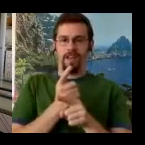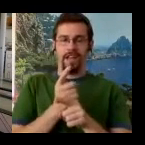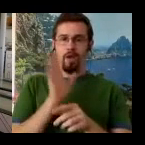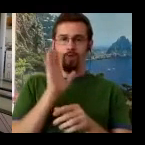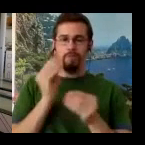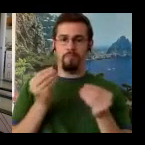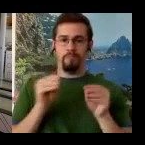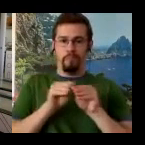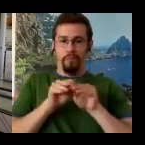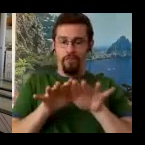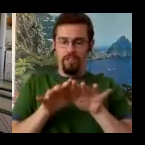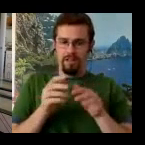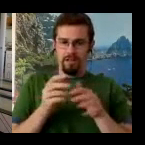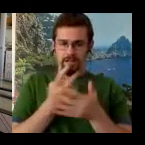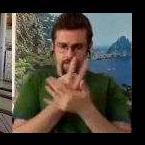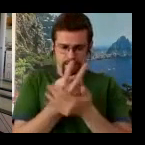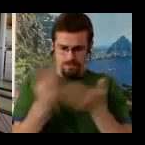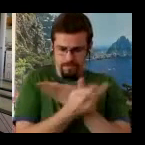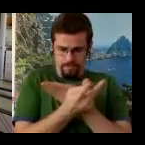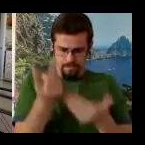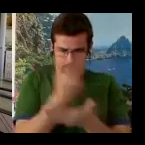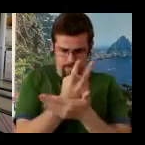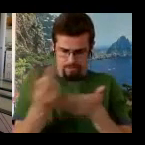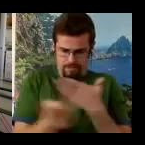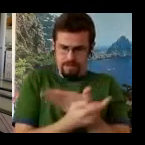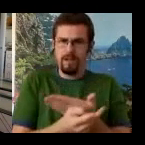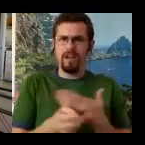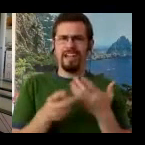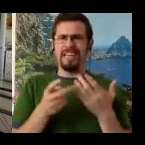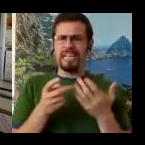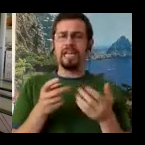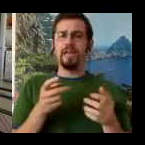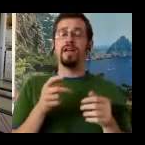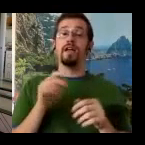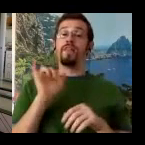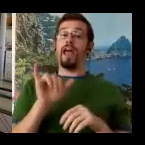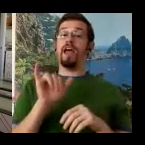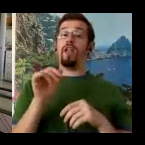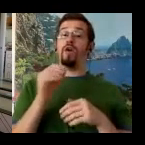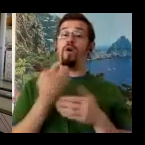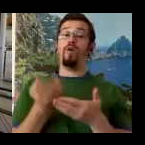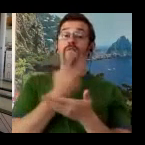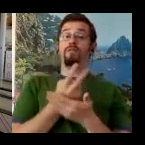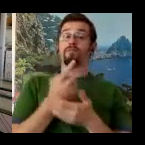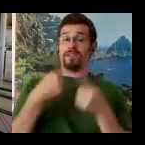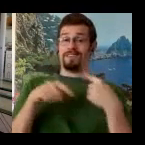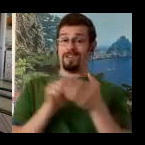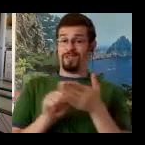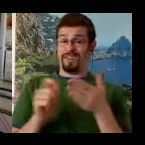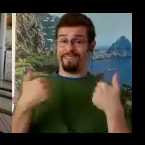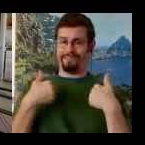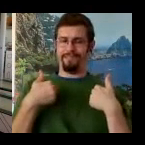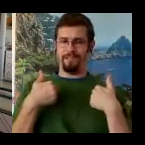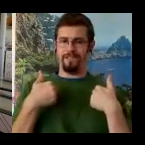for readability, we need that overlap, which SignWriting has, that overlap. And